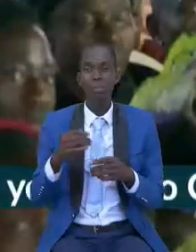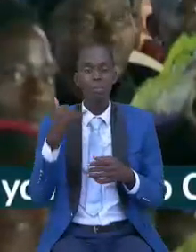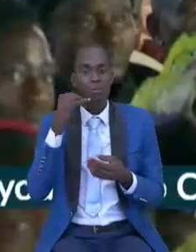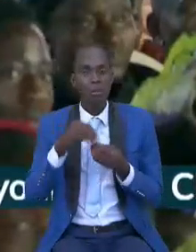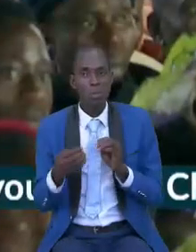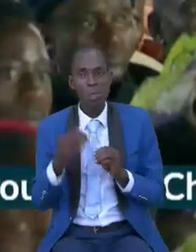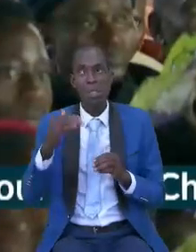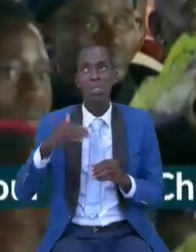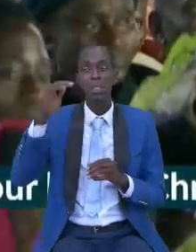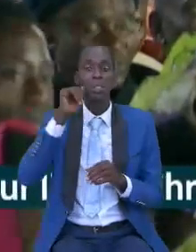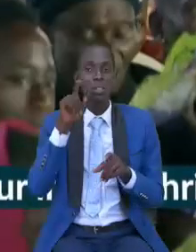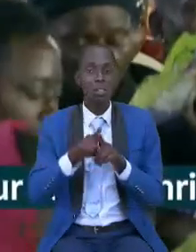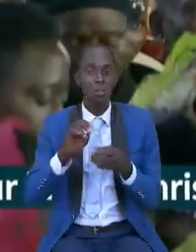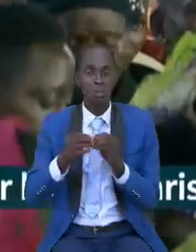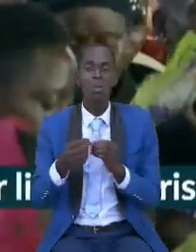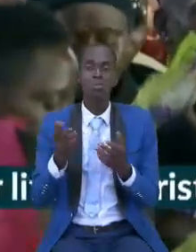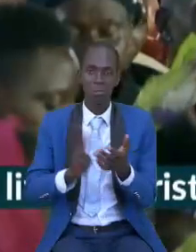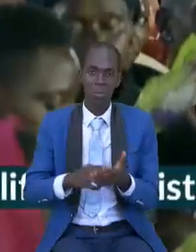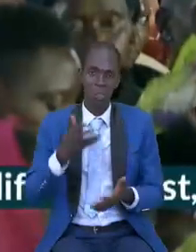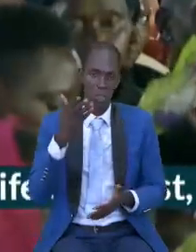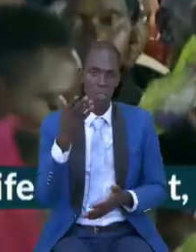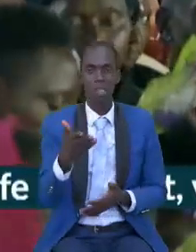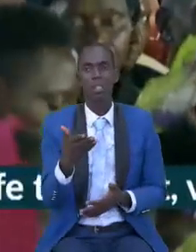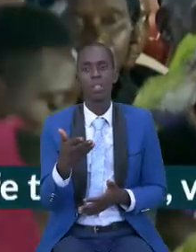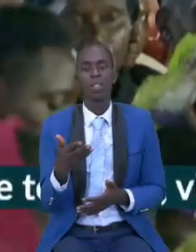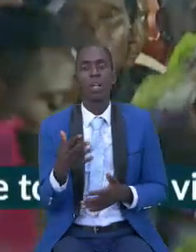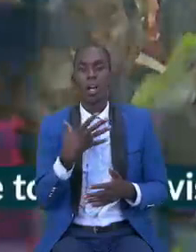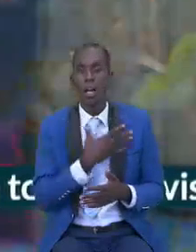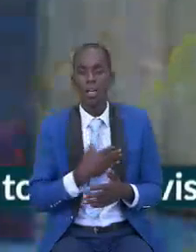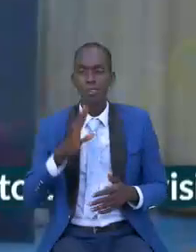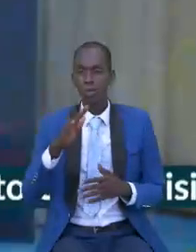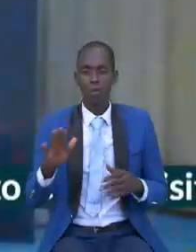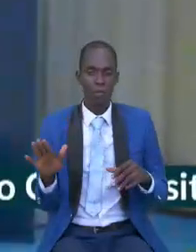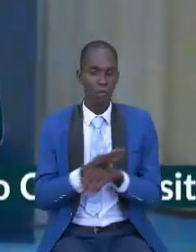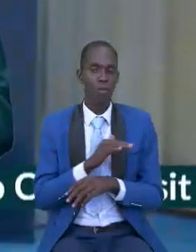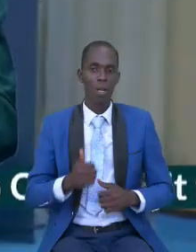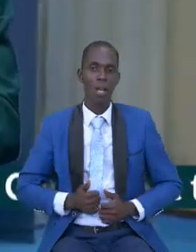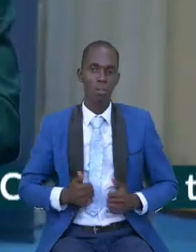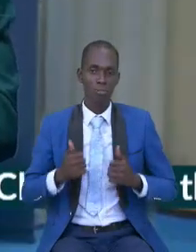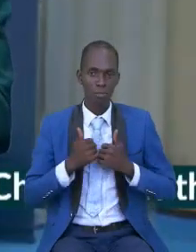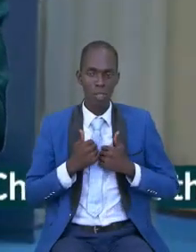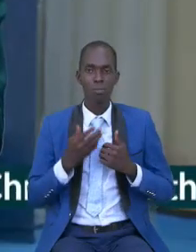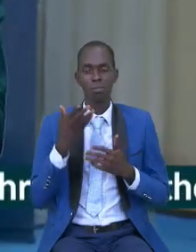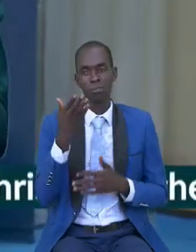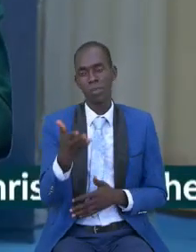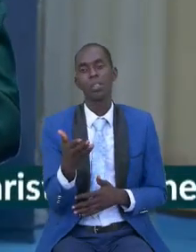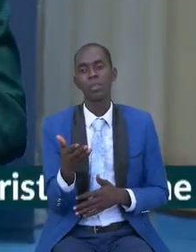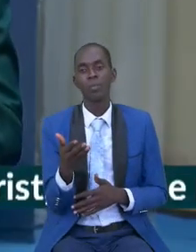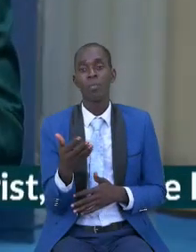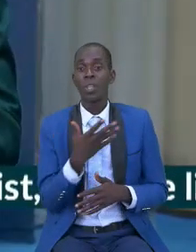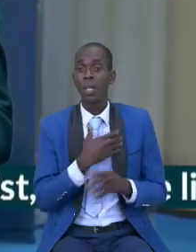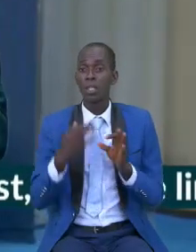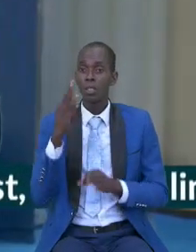your details. You are online. You will see a clear